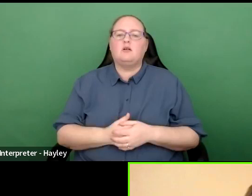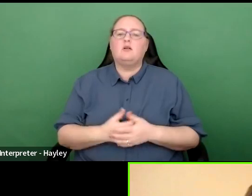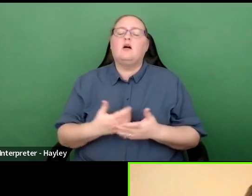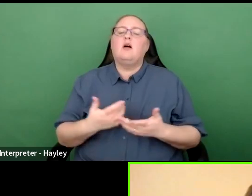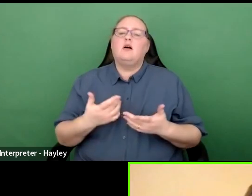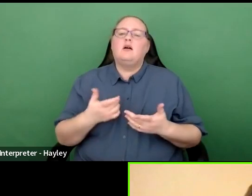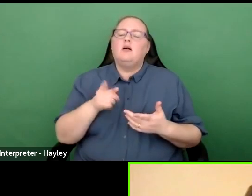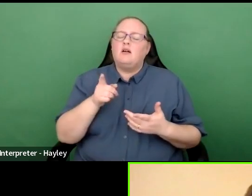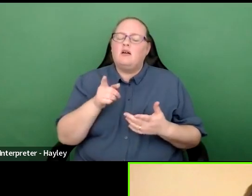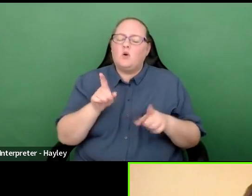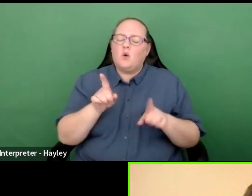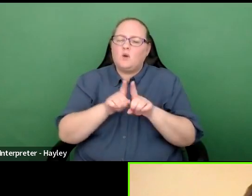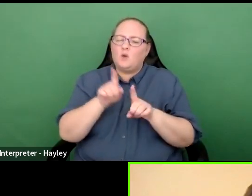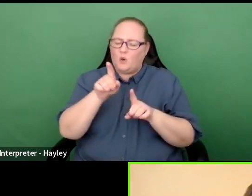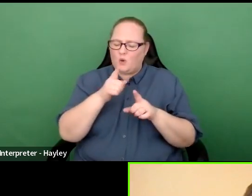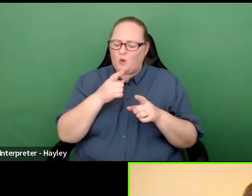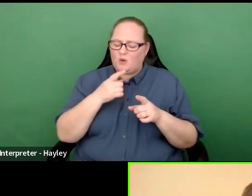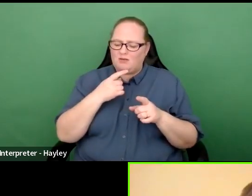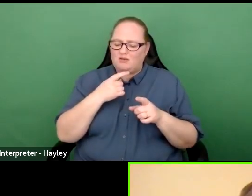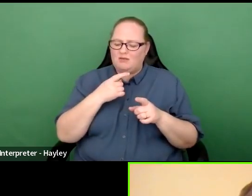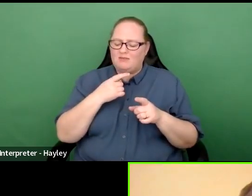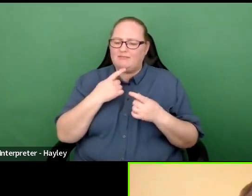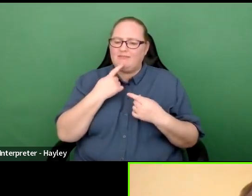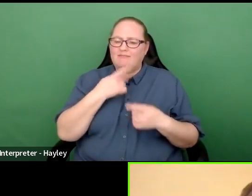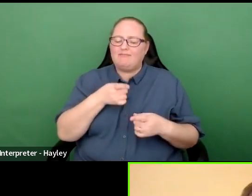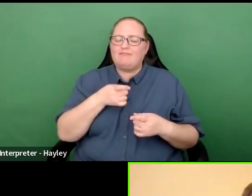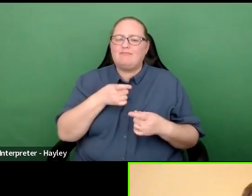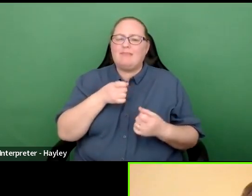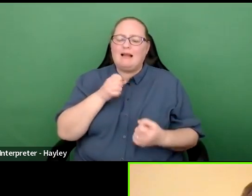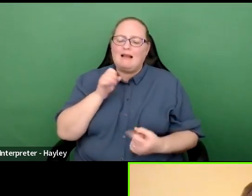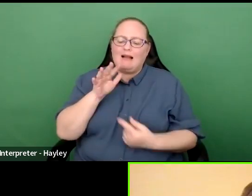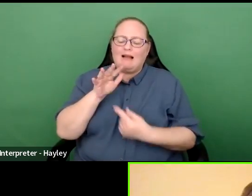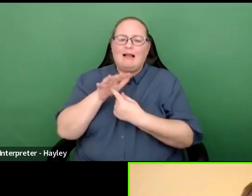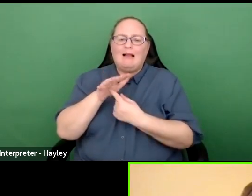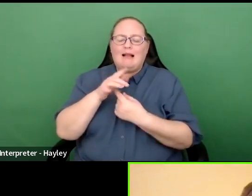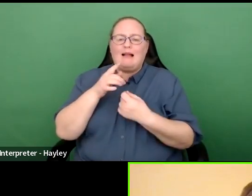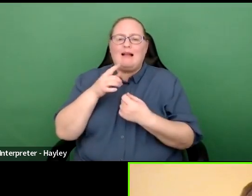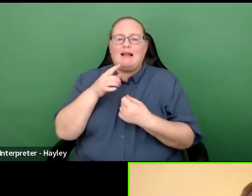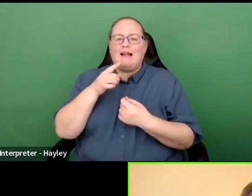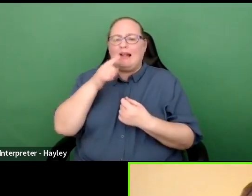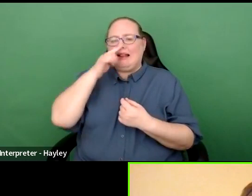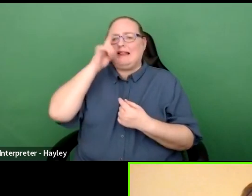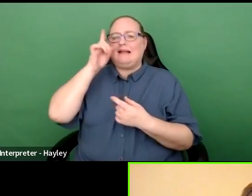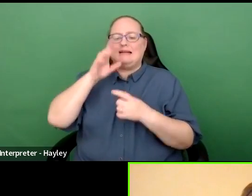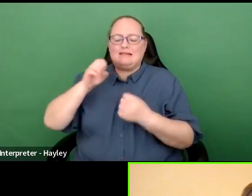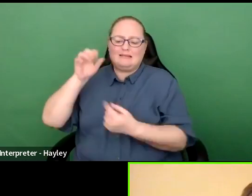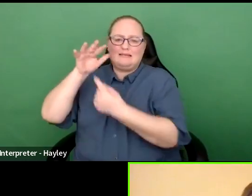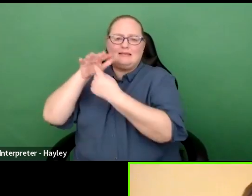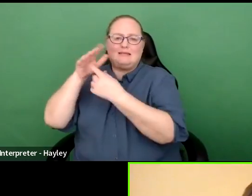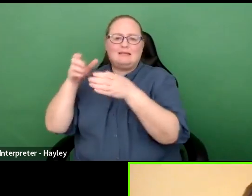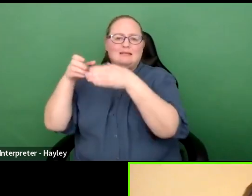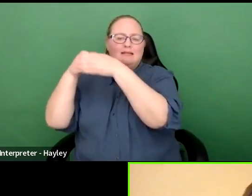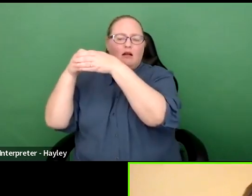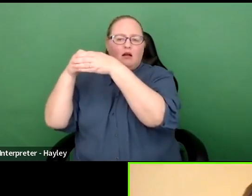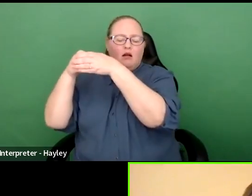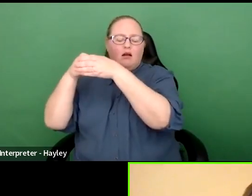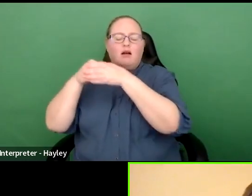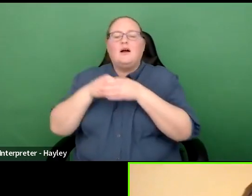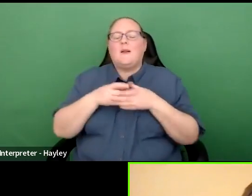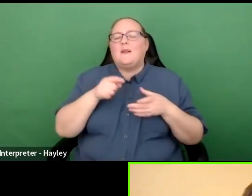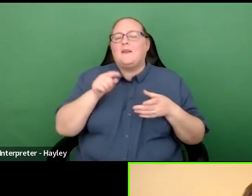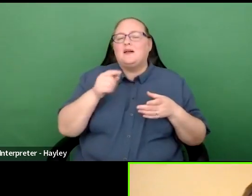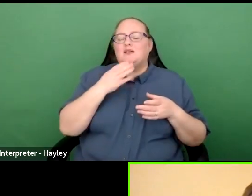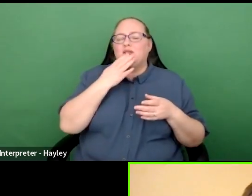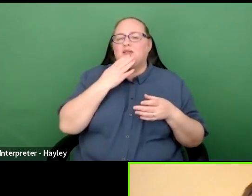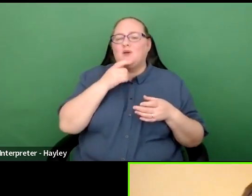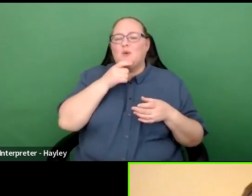resisting, you mentioned elite. This word elite is used and abused so much. When I grew up in